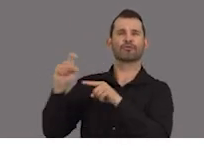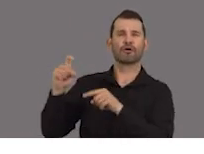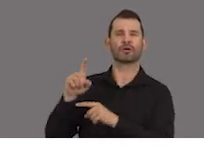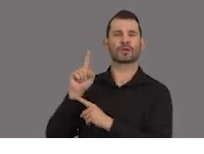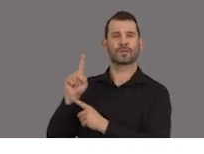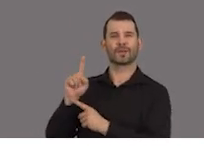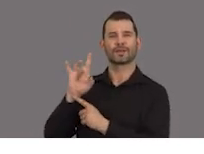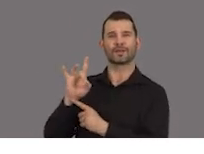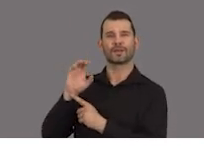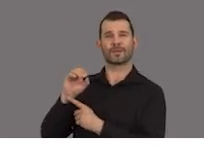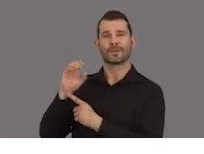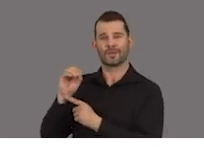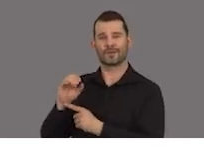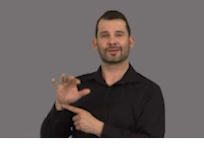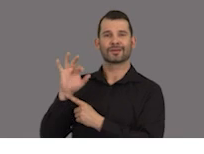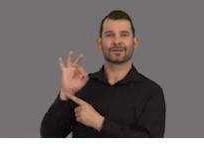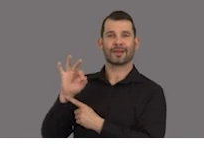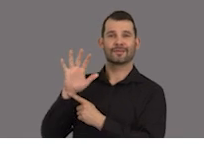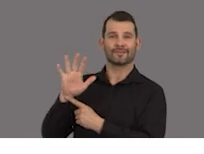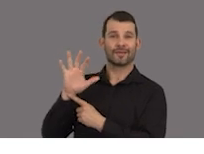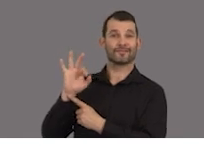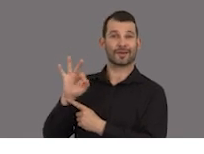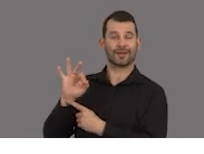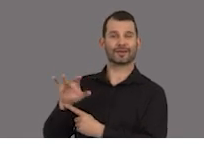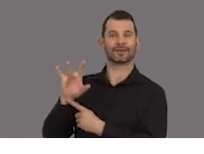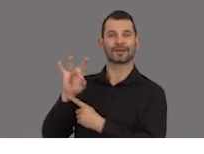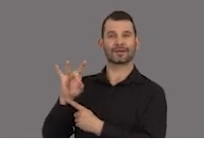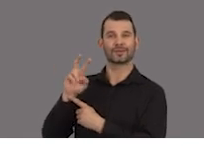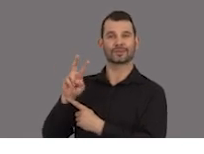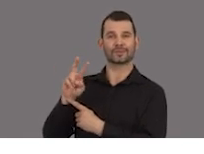applying, call